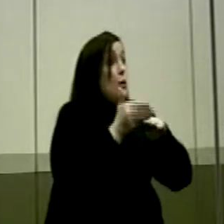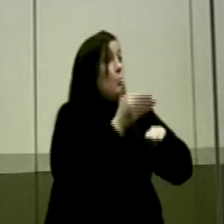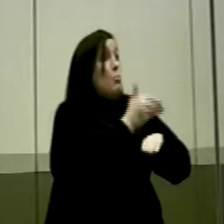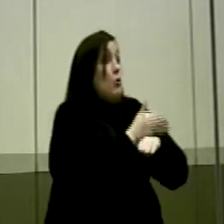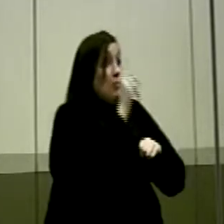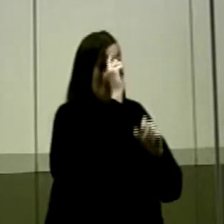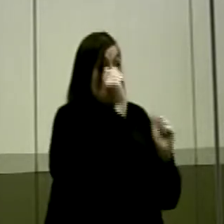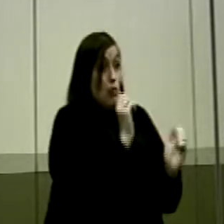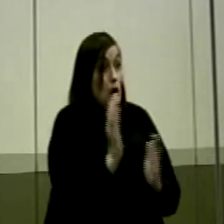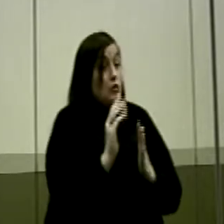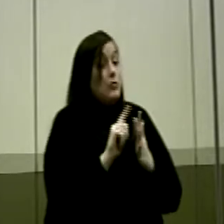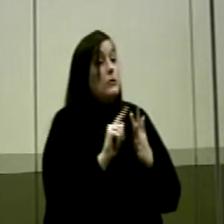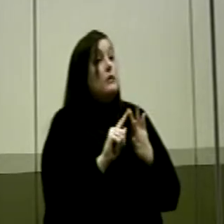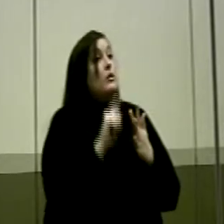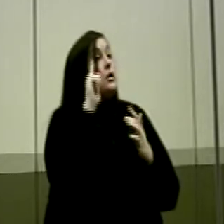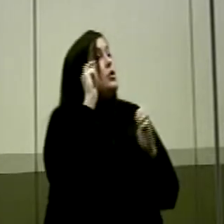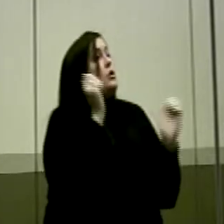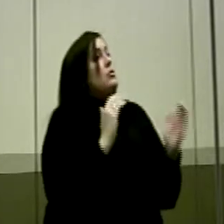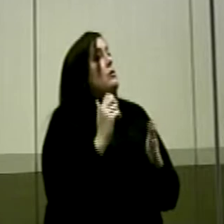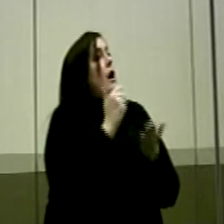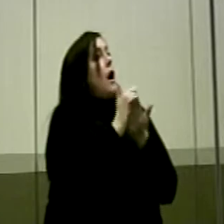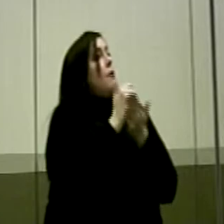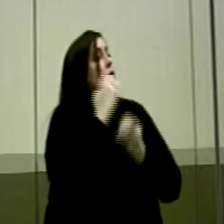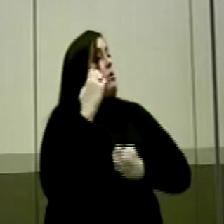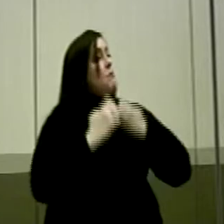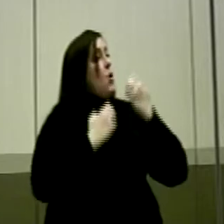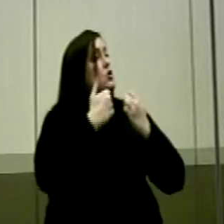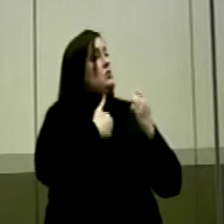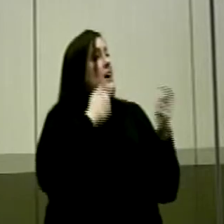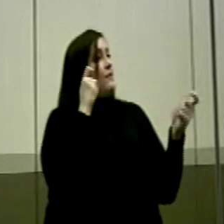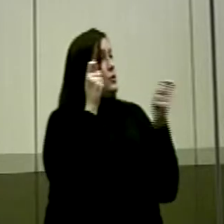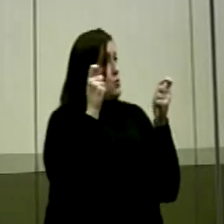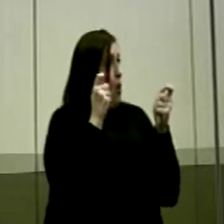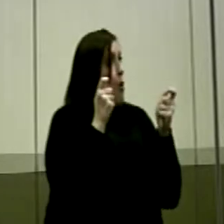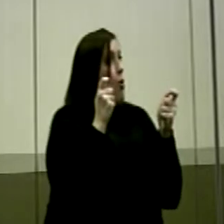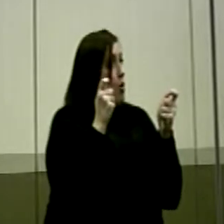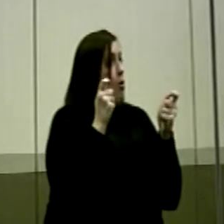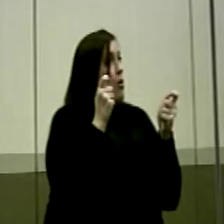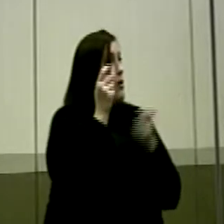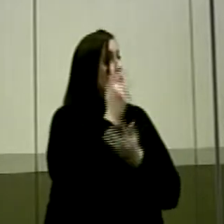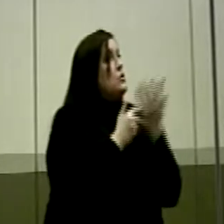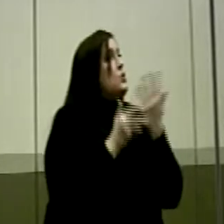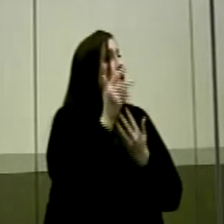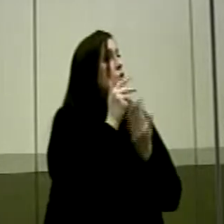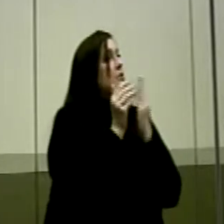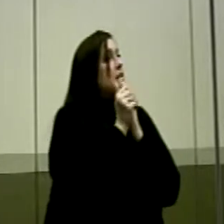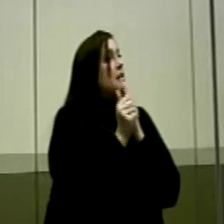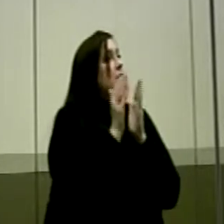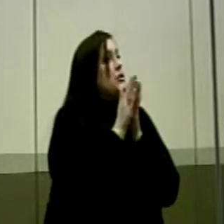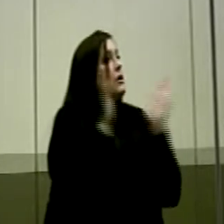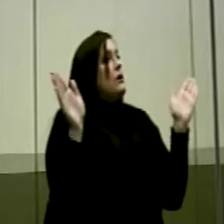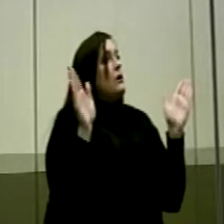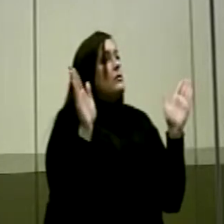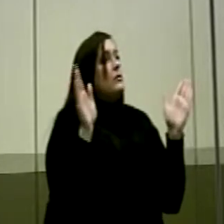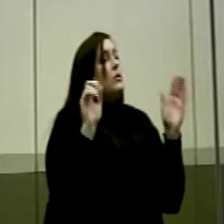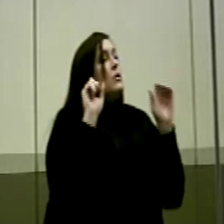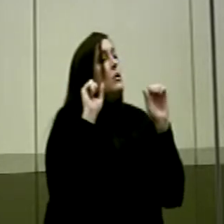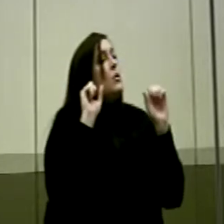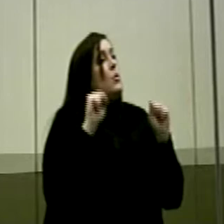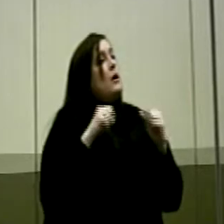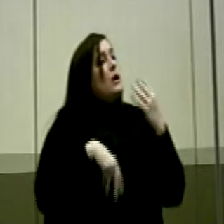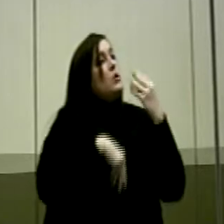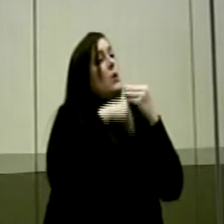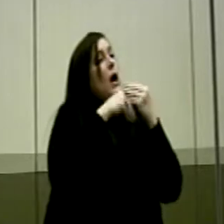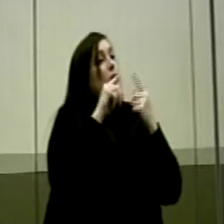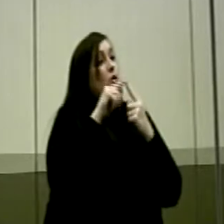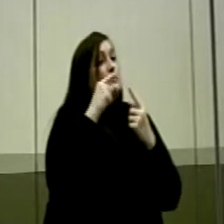strategies, strategies to help with emotional self-control, and social skills in general. What could be used to maybe add into the social story? It's